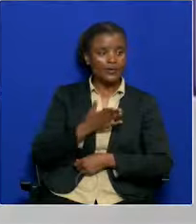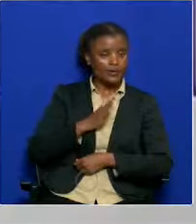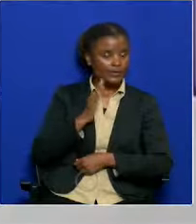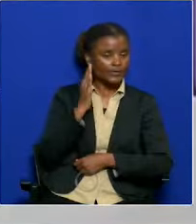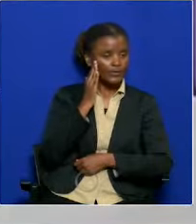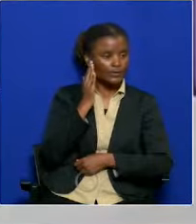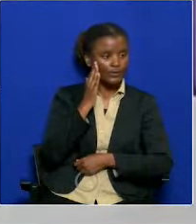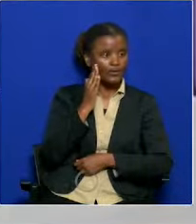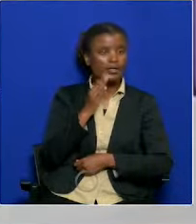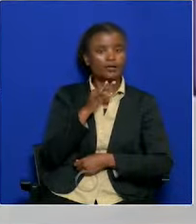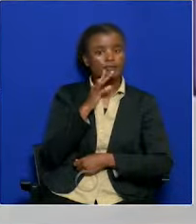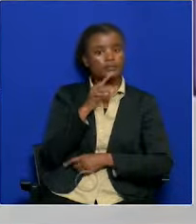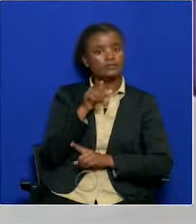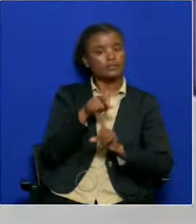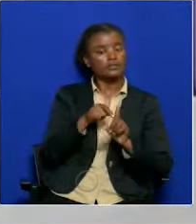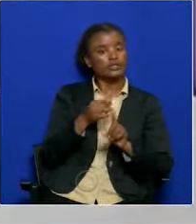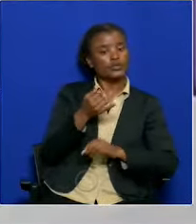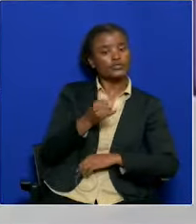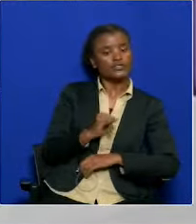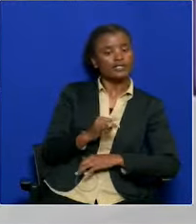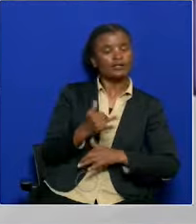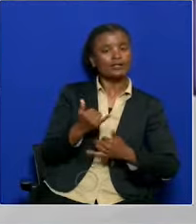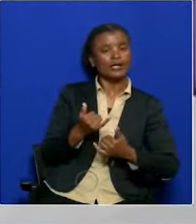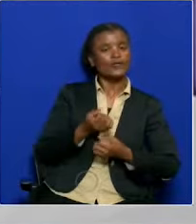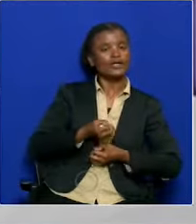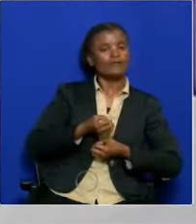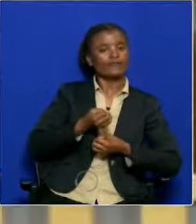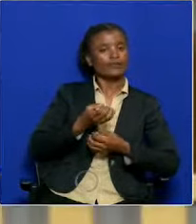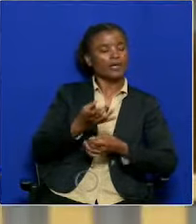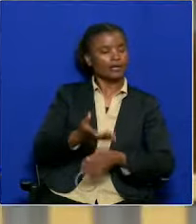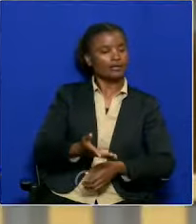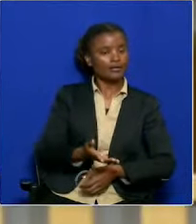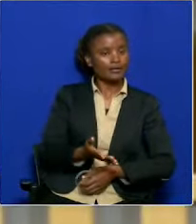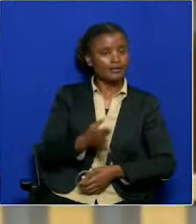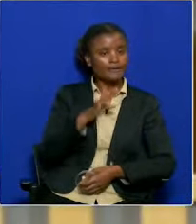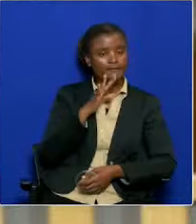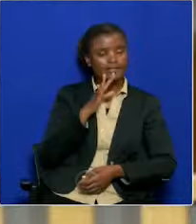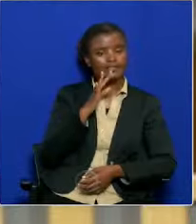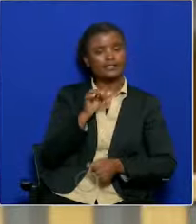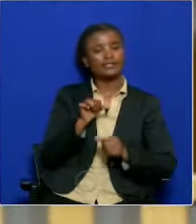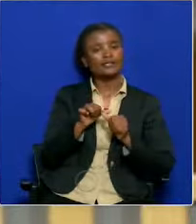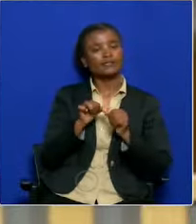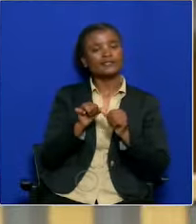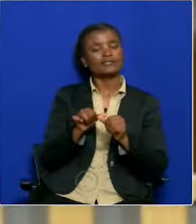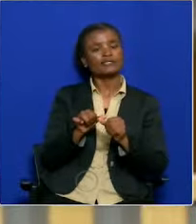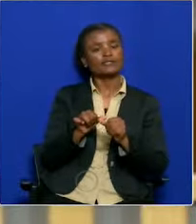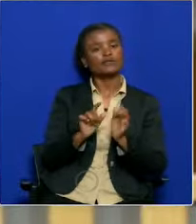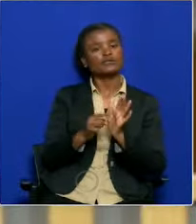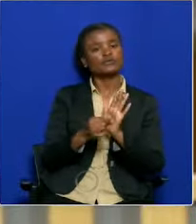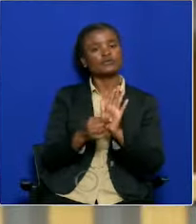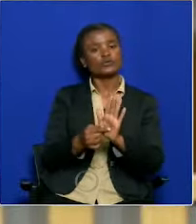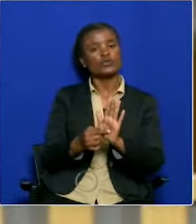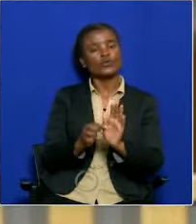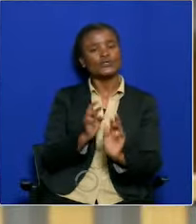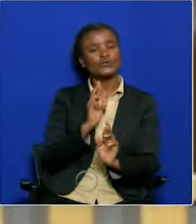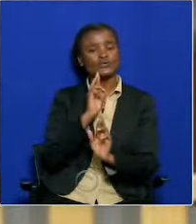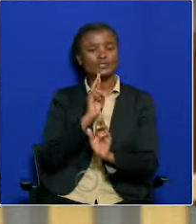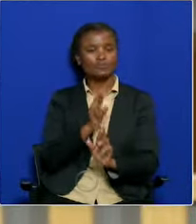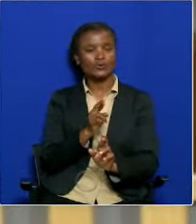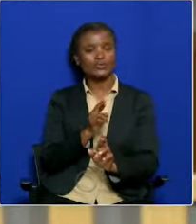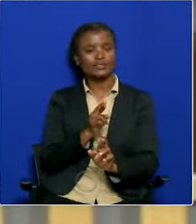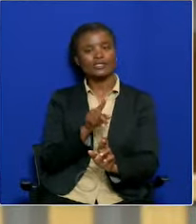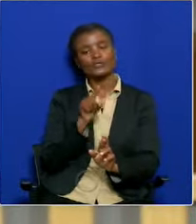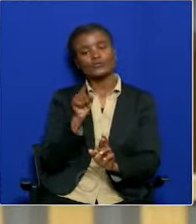is now giving you feedback. And that is consistent, or a consistent response to what you say happened the